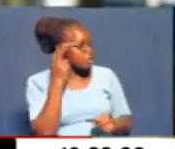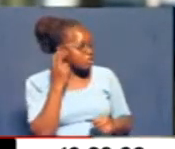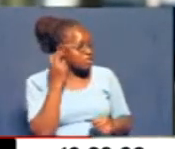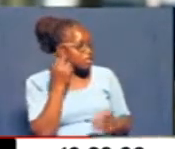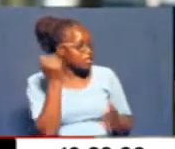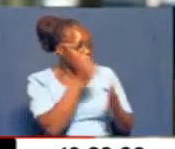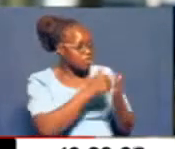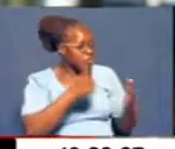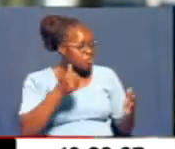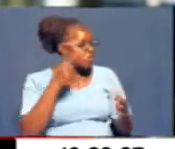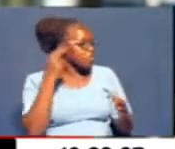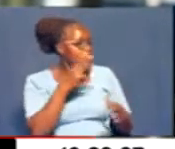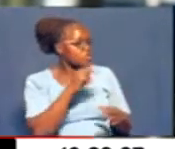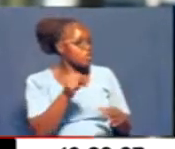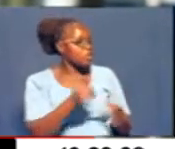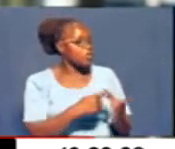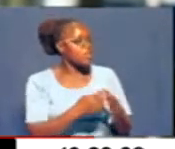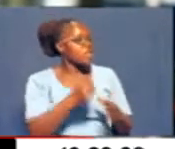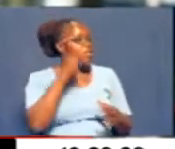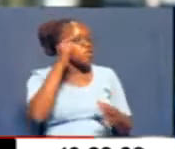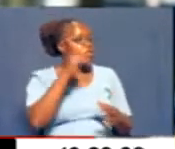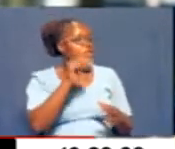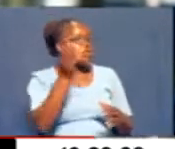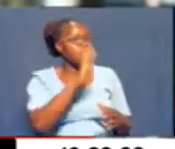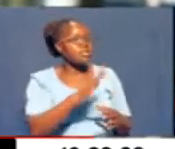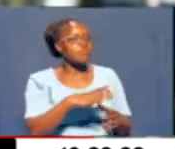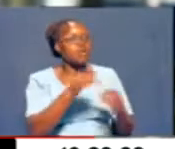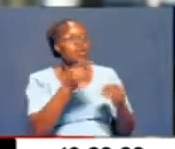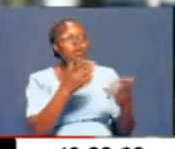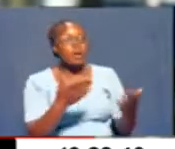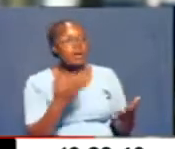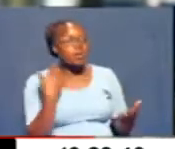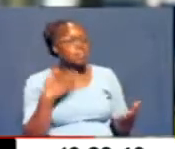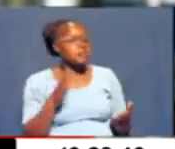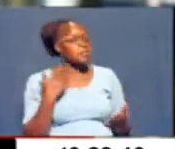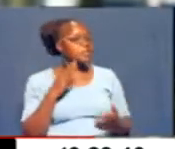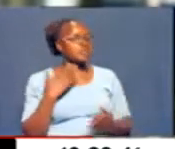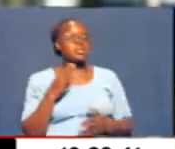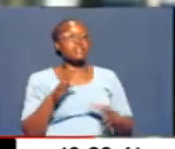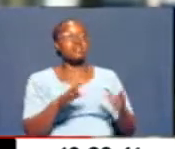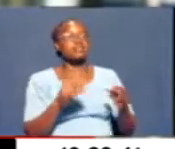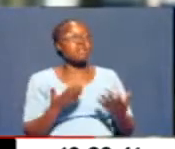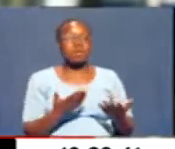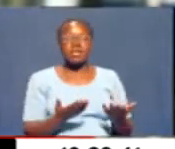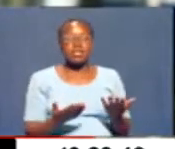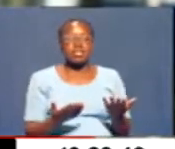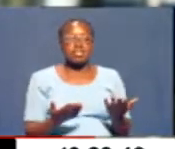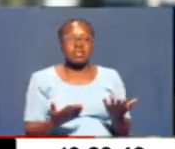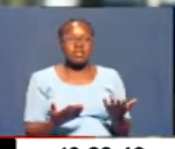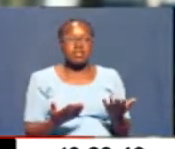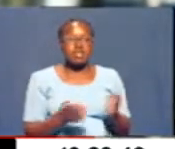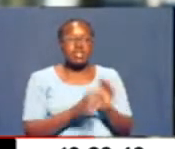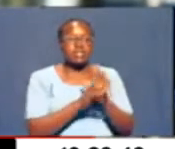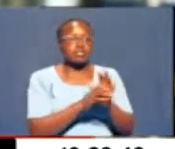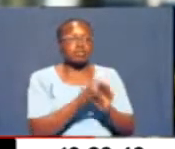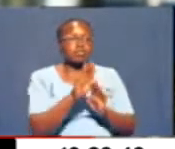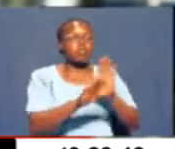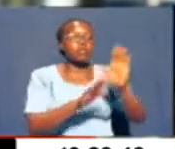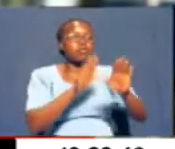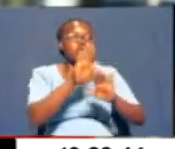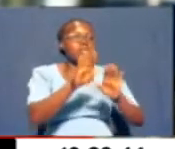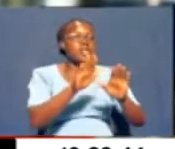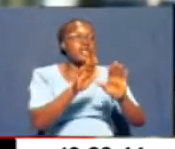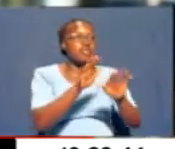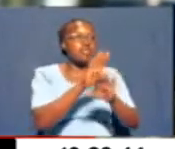listen to them, politicians will never go where they're not wanted. If you can see, for example, now we are talking about climbing Mount Kenya and all that.